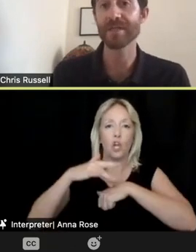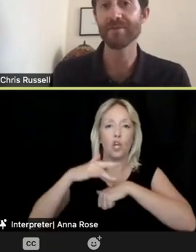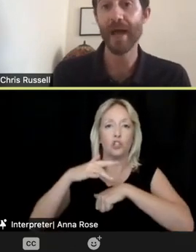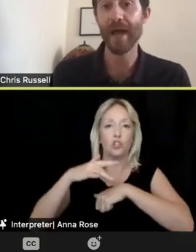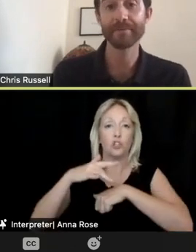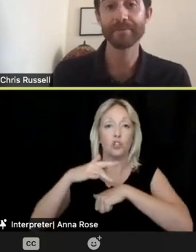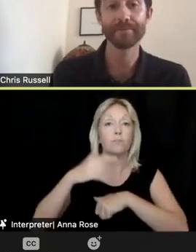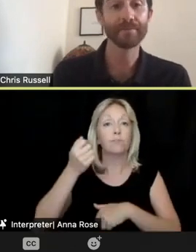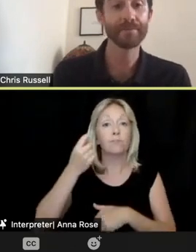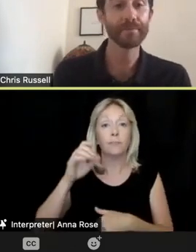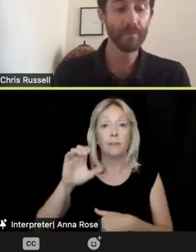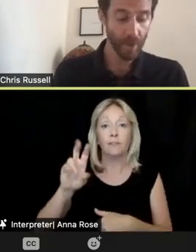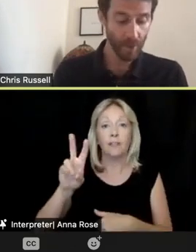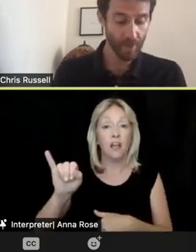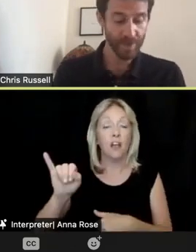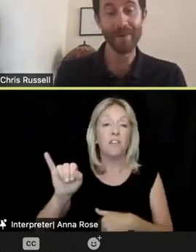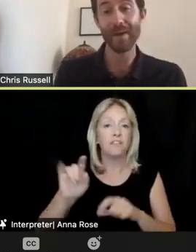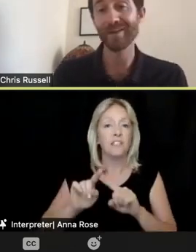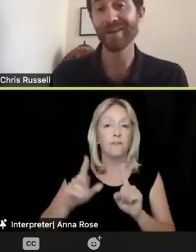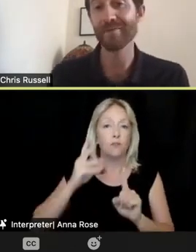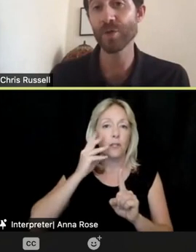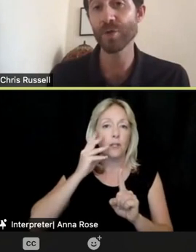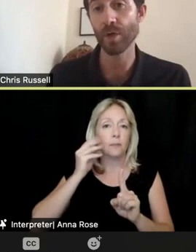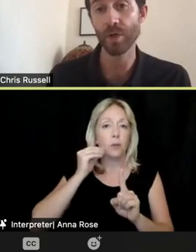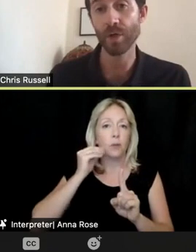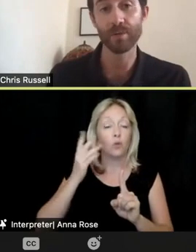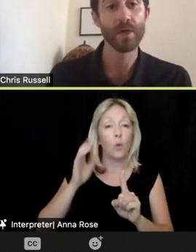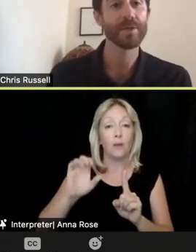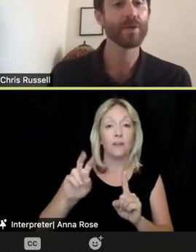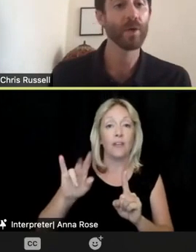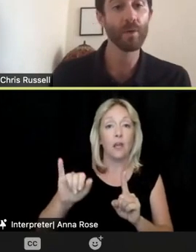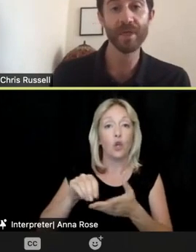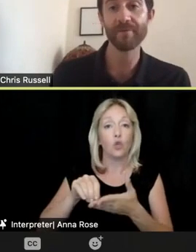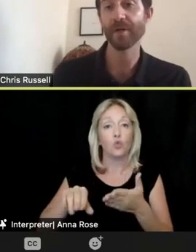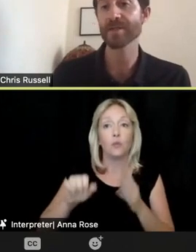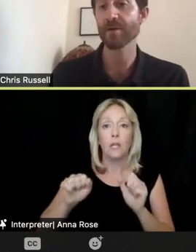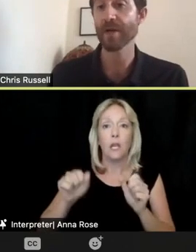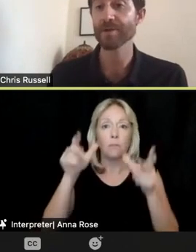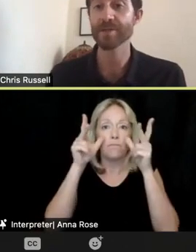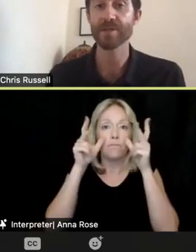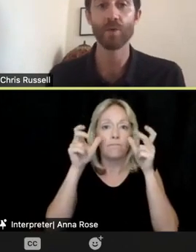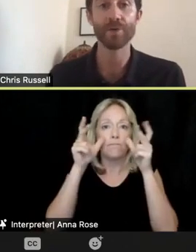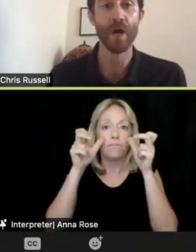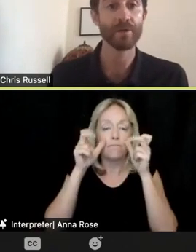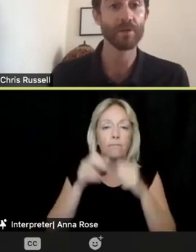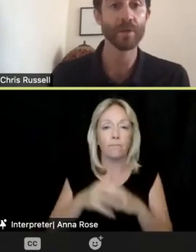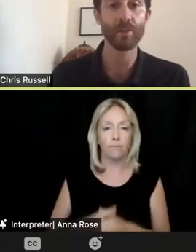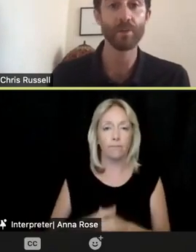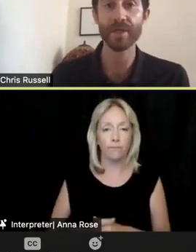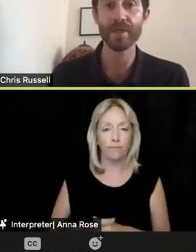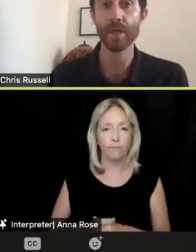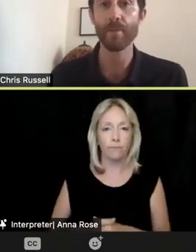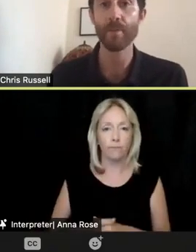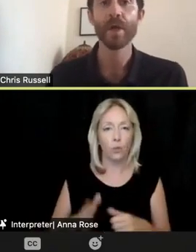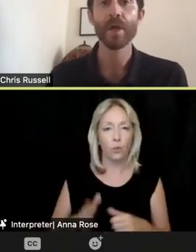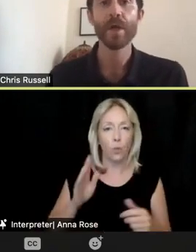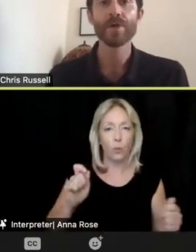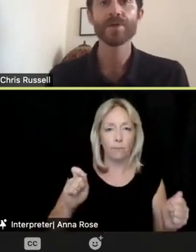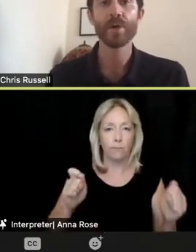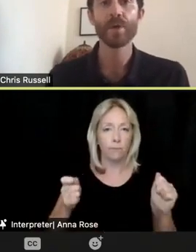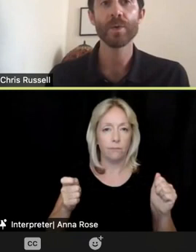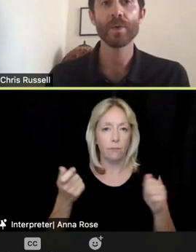child with CVI, who is primarily a visual learner. So there will be different considerations that we'll talk through a little bit as we